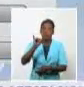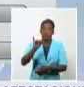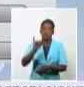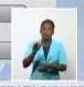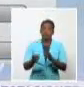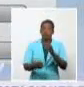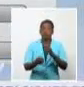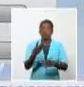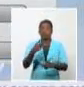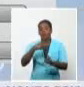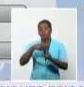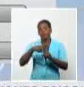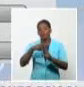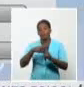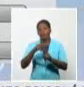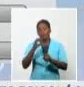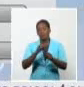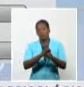processed,